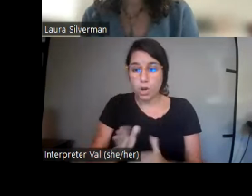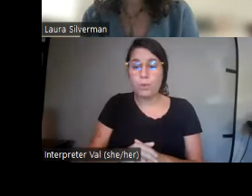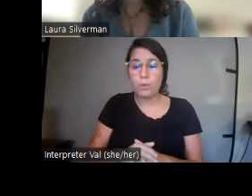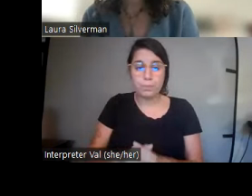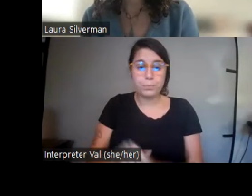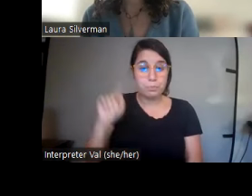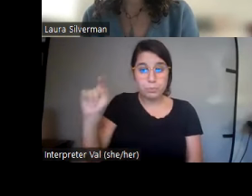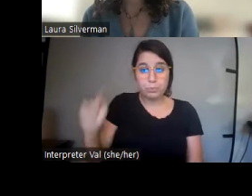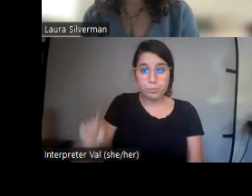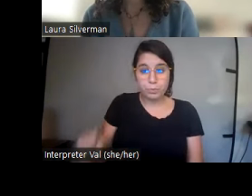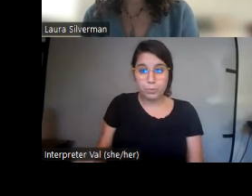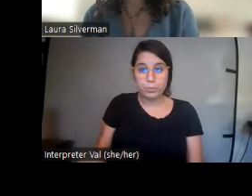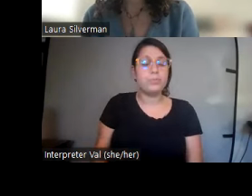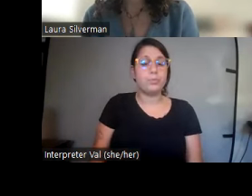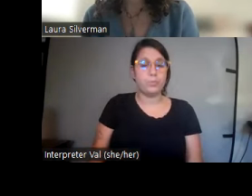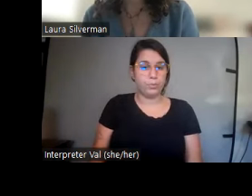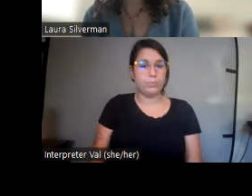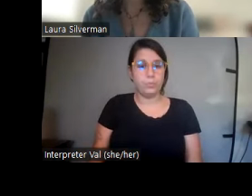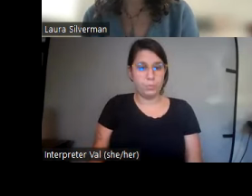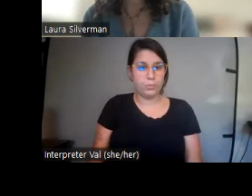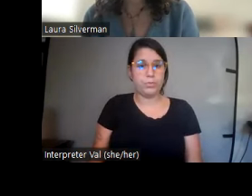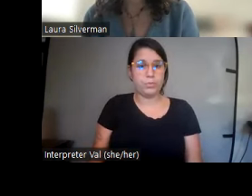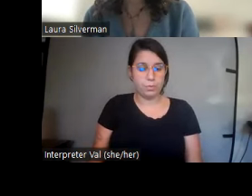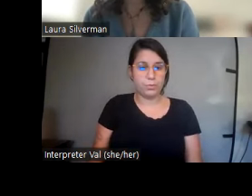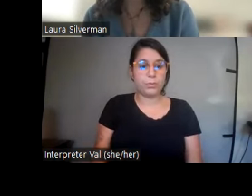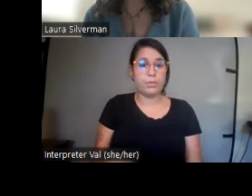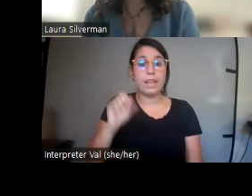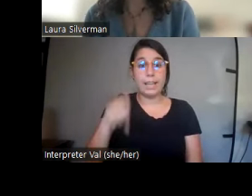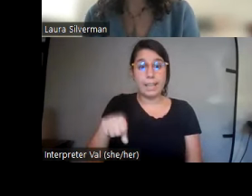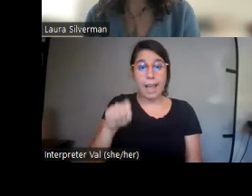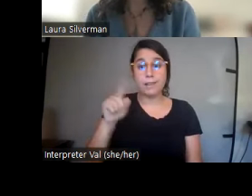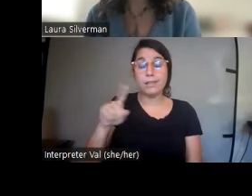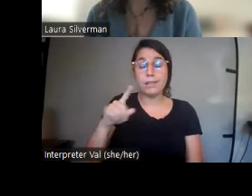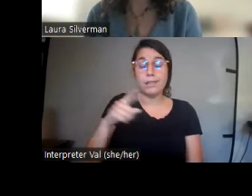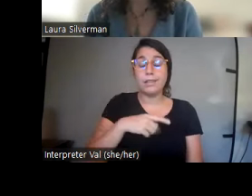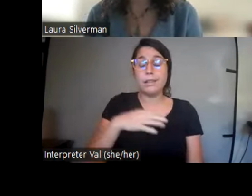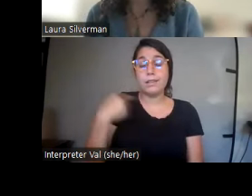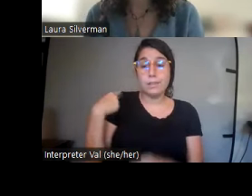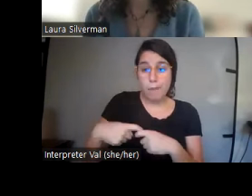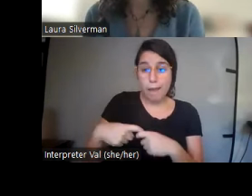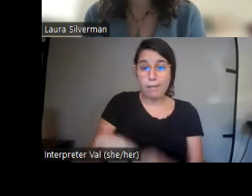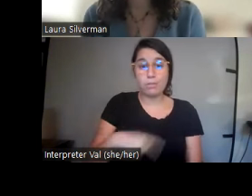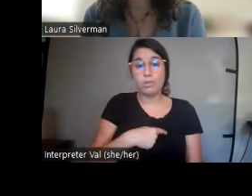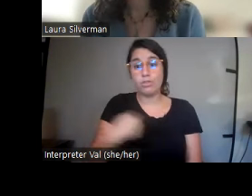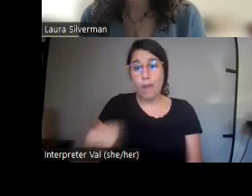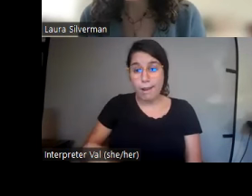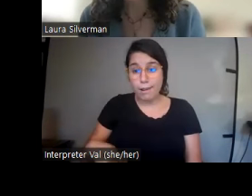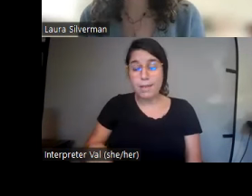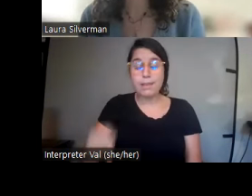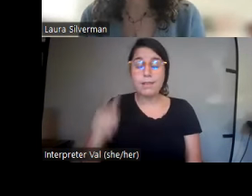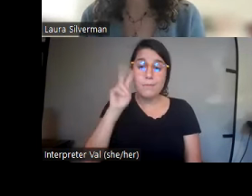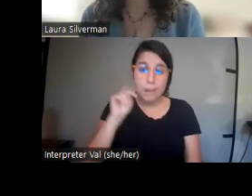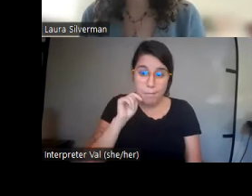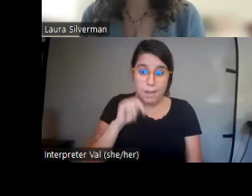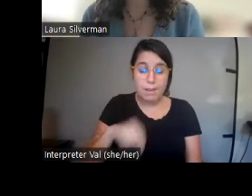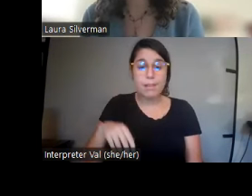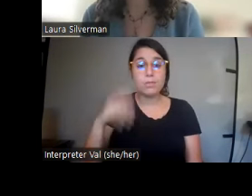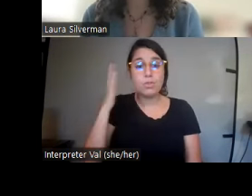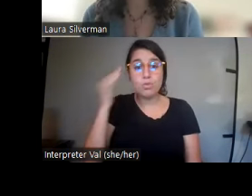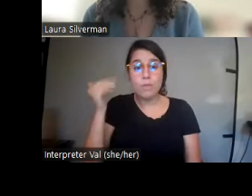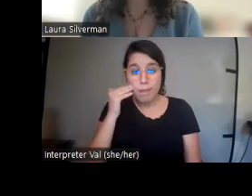slide, and they allow for questions in Spanish, Chinese, Vietnamese, Korean,